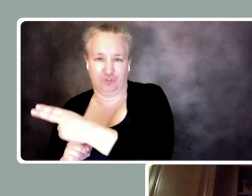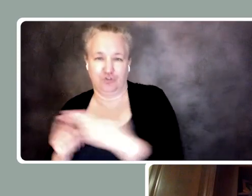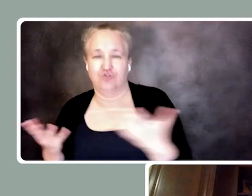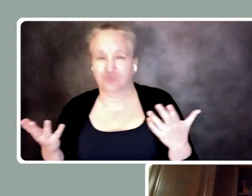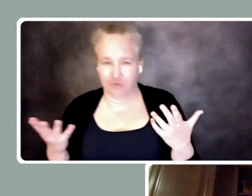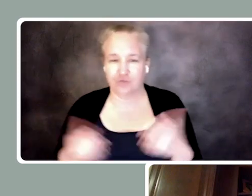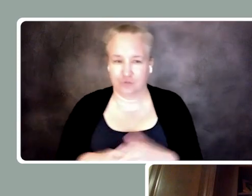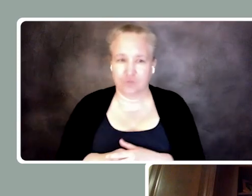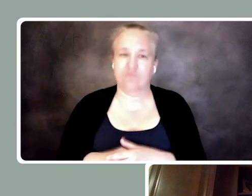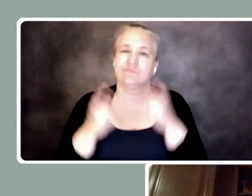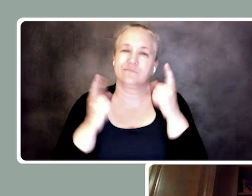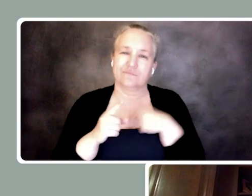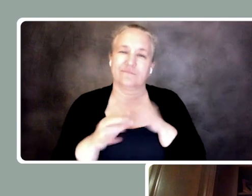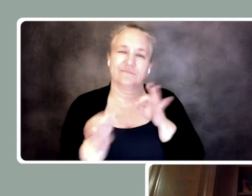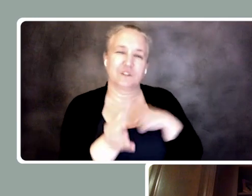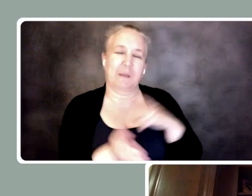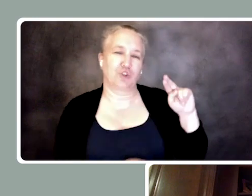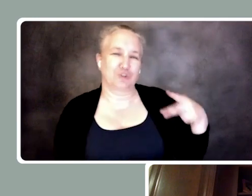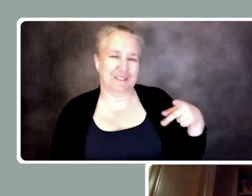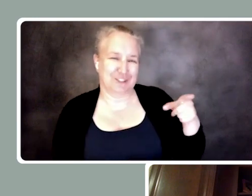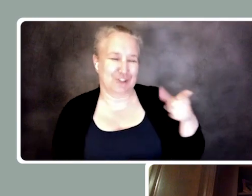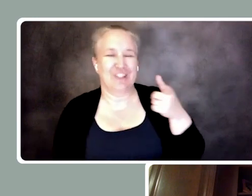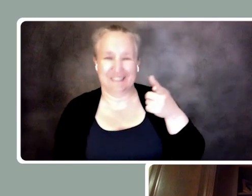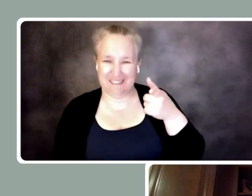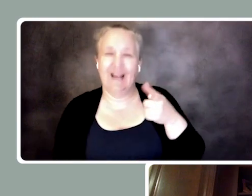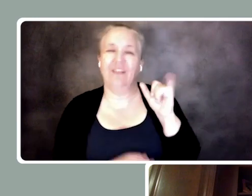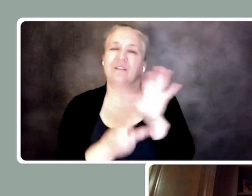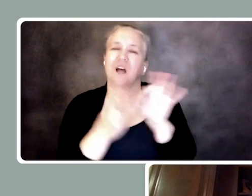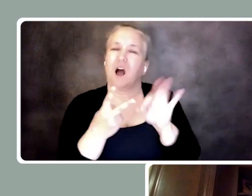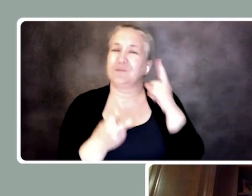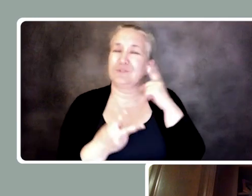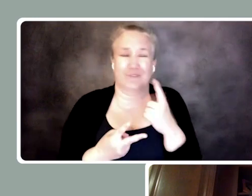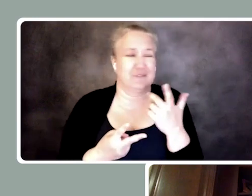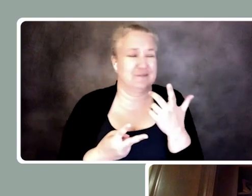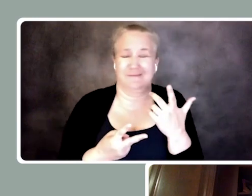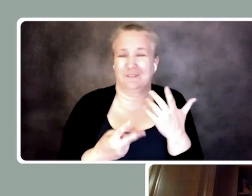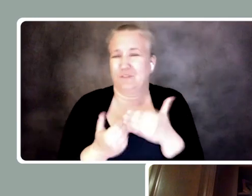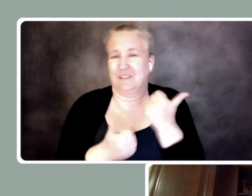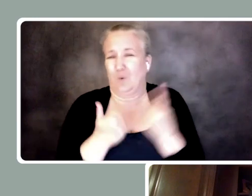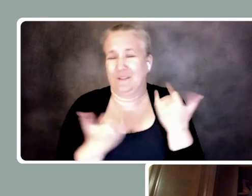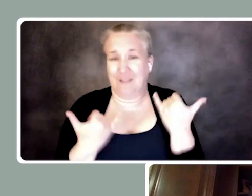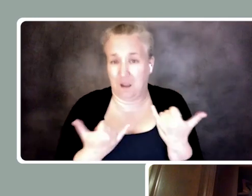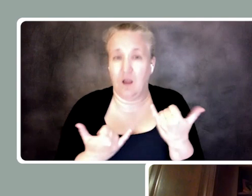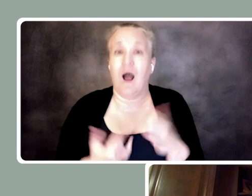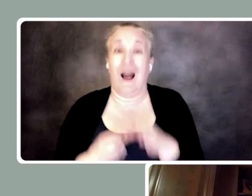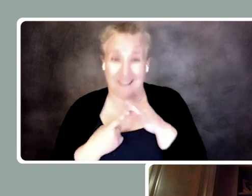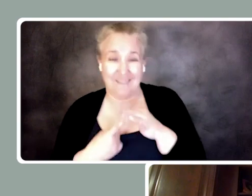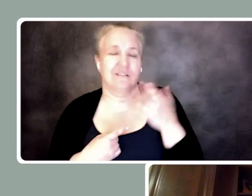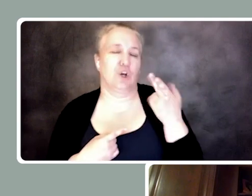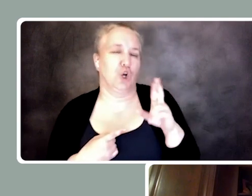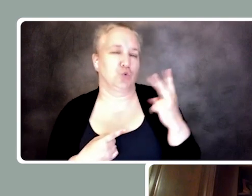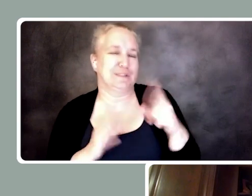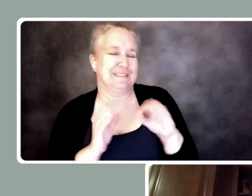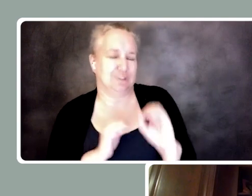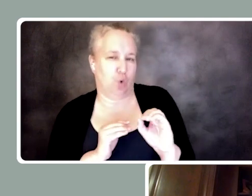was explaining it to my nurse practitioner. Basically, Enhertu is an option for pretty much everyone now, unless they're HER2 0. That's the simplest